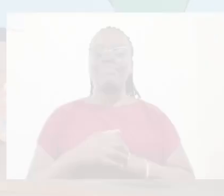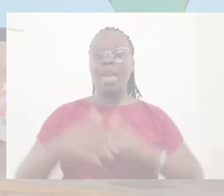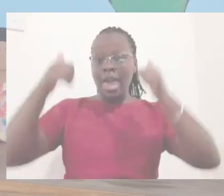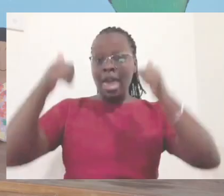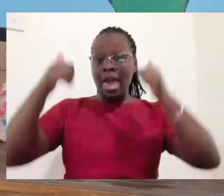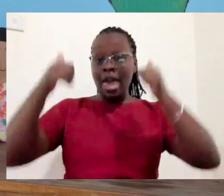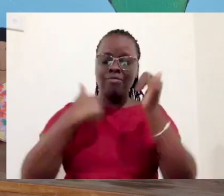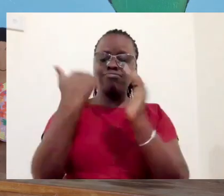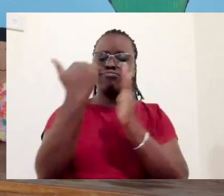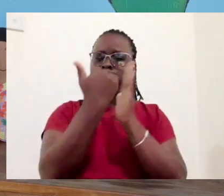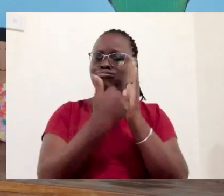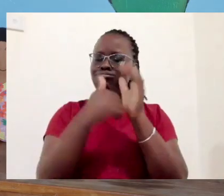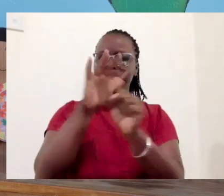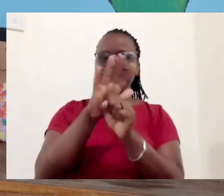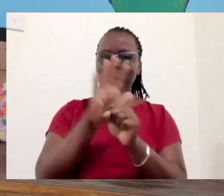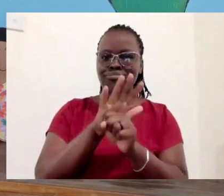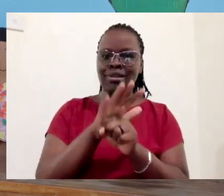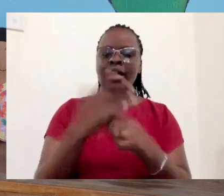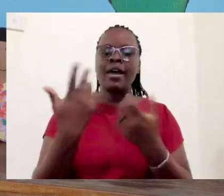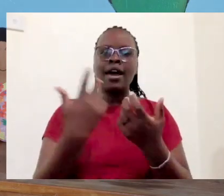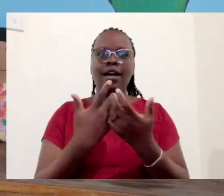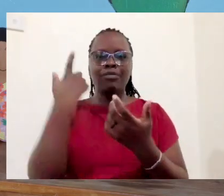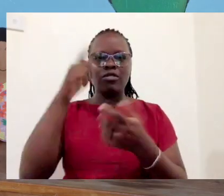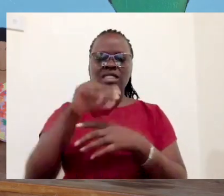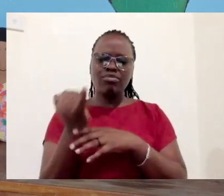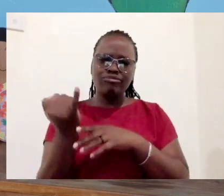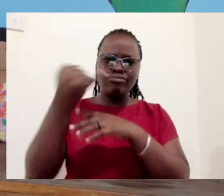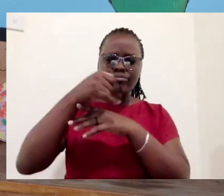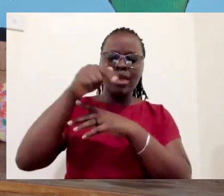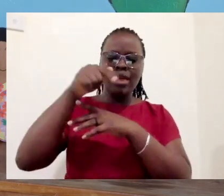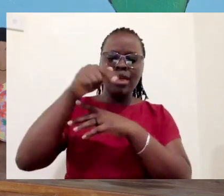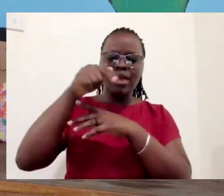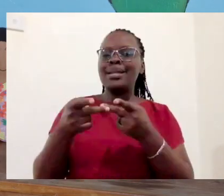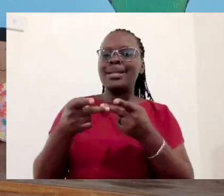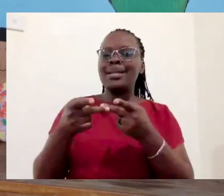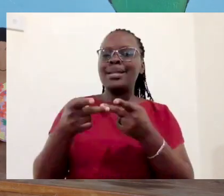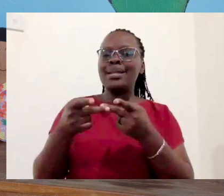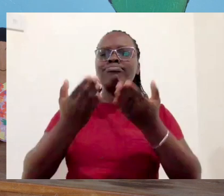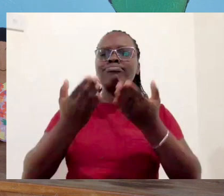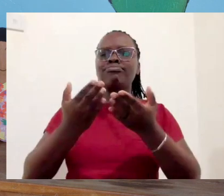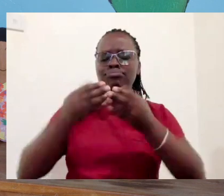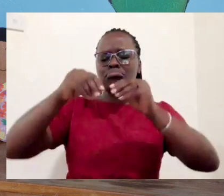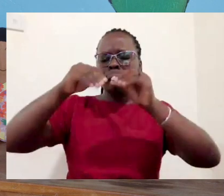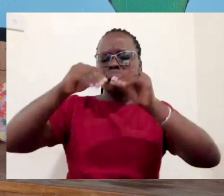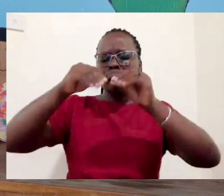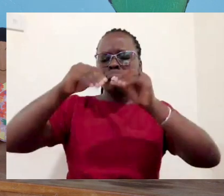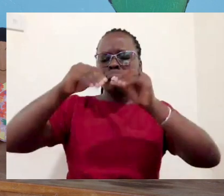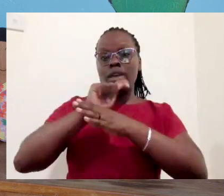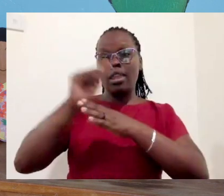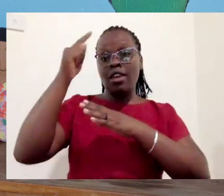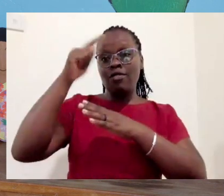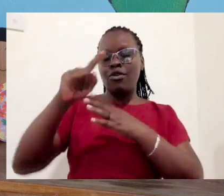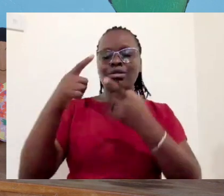have. Elimu runs a number of programs, and one of them is Artisan Maker Space. This is an incubation space offering advanced training